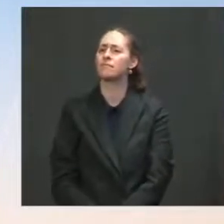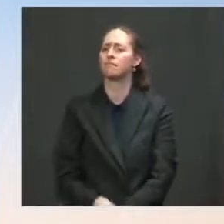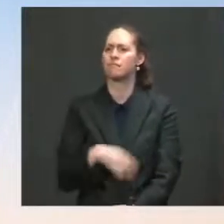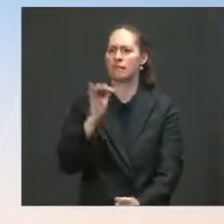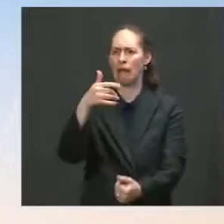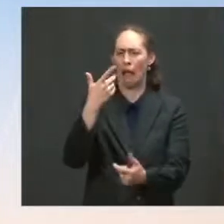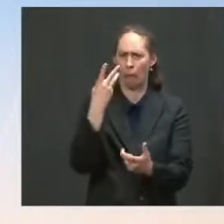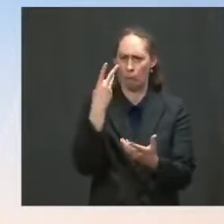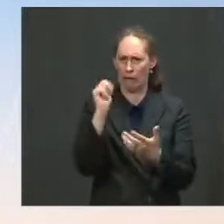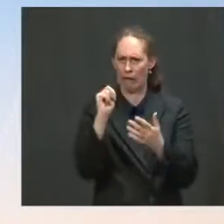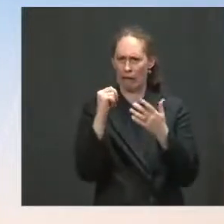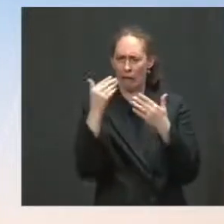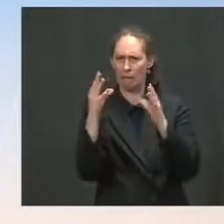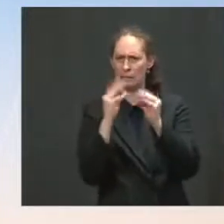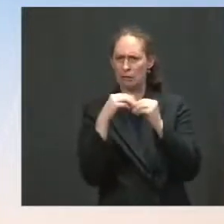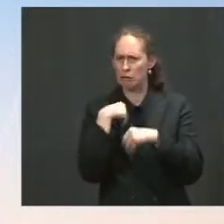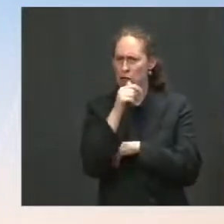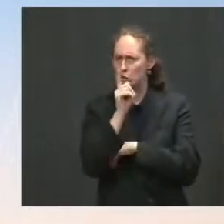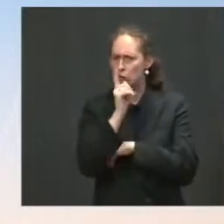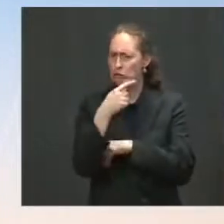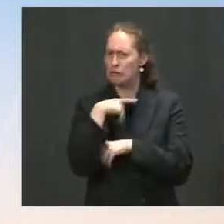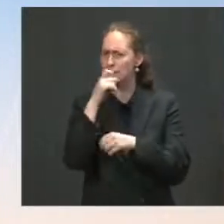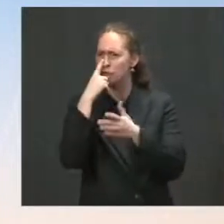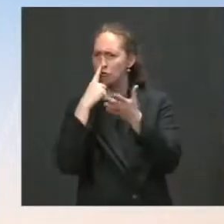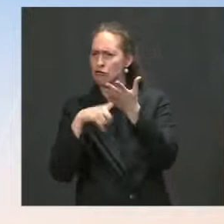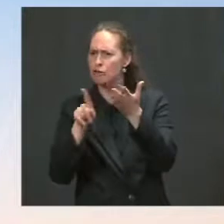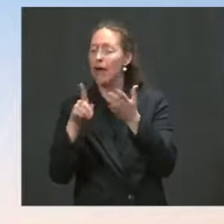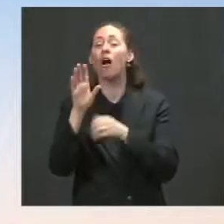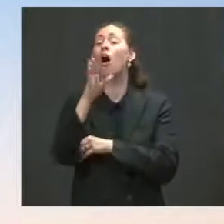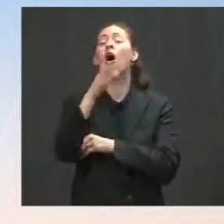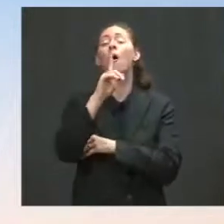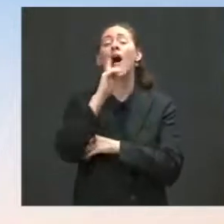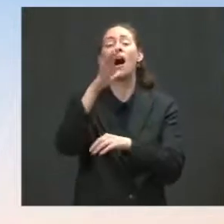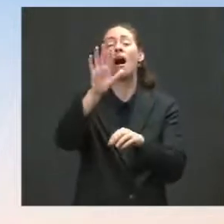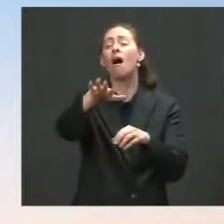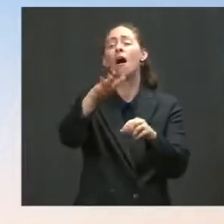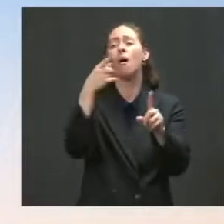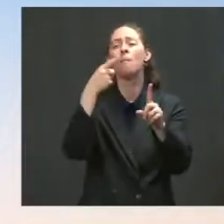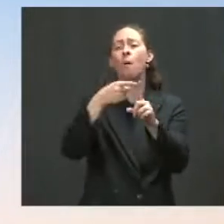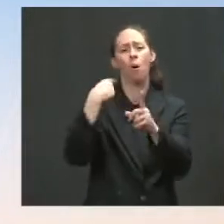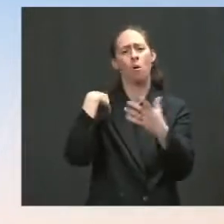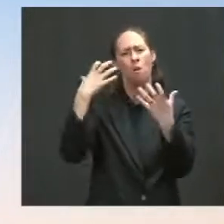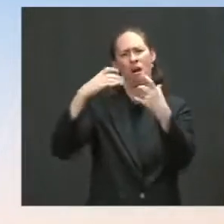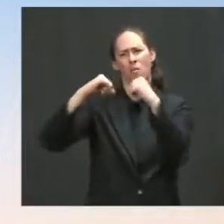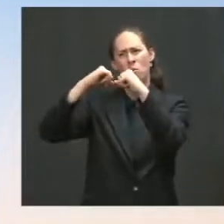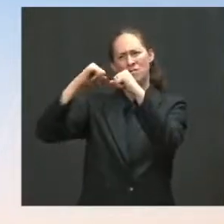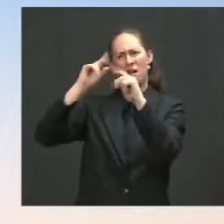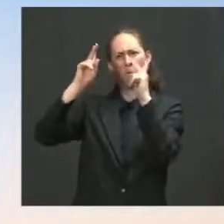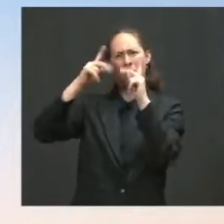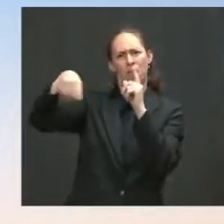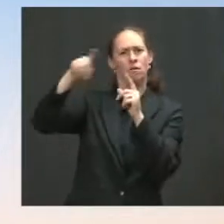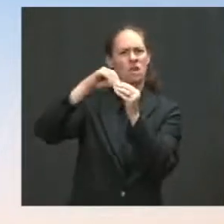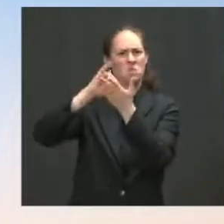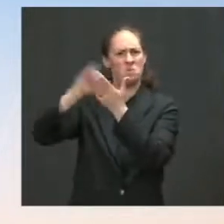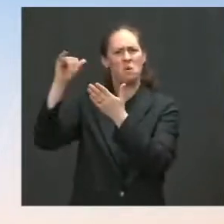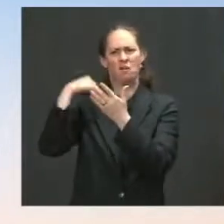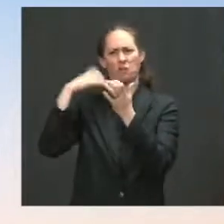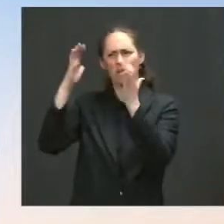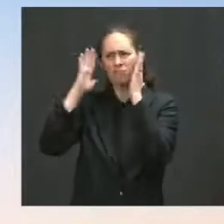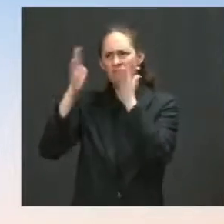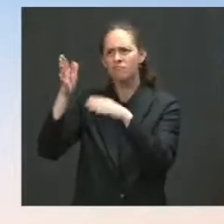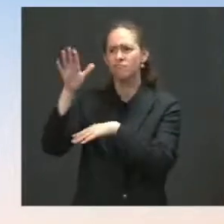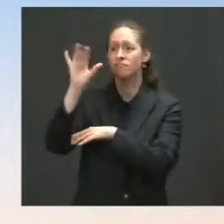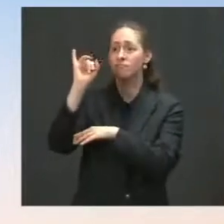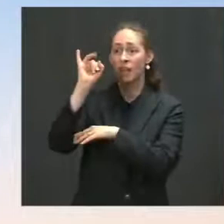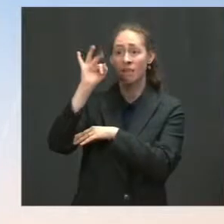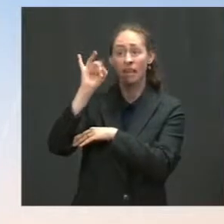our objective is not to hurt the people of New York in the fight against COVID. If he is no longer the governor of New York, which is